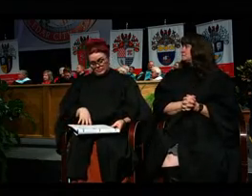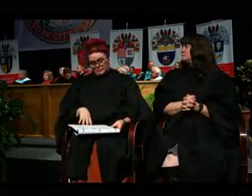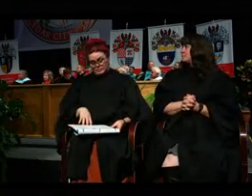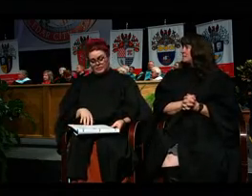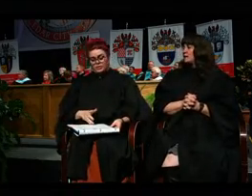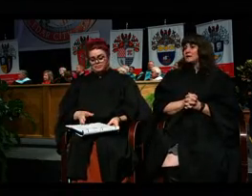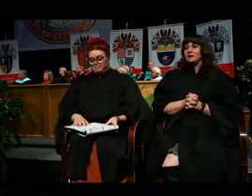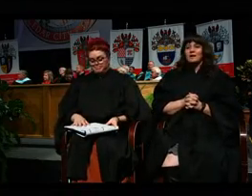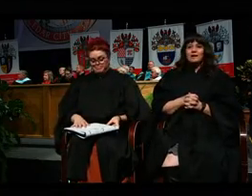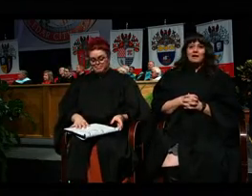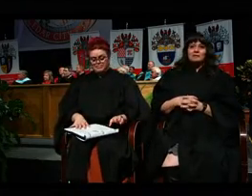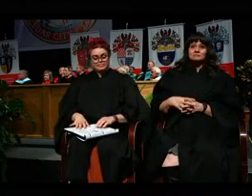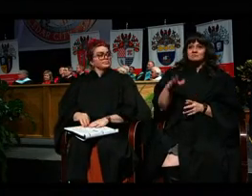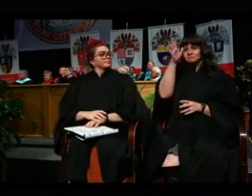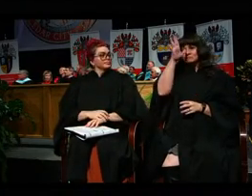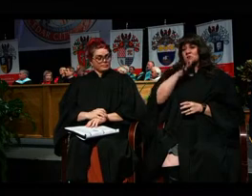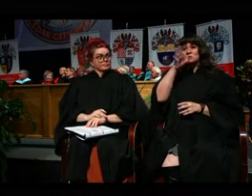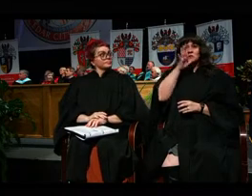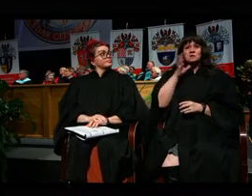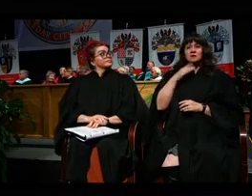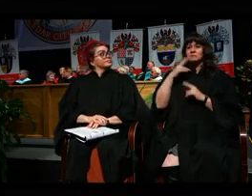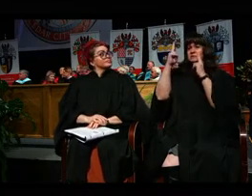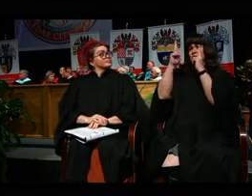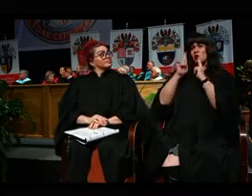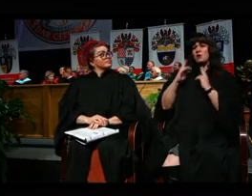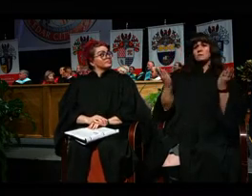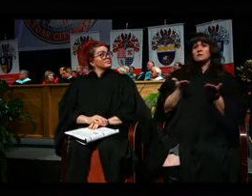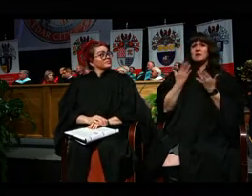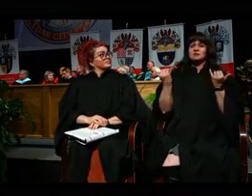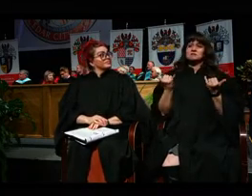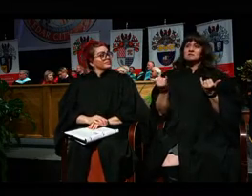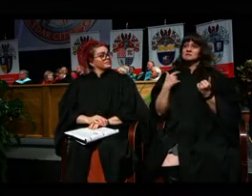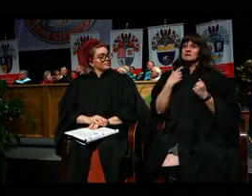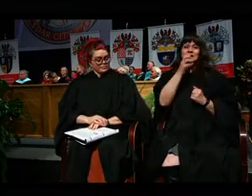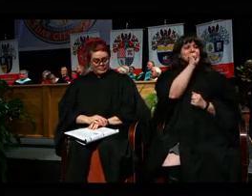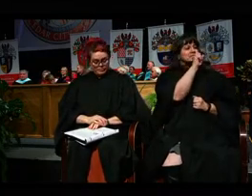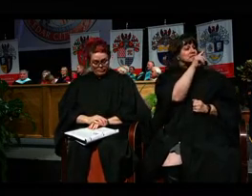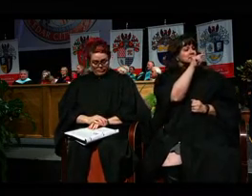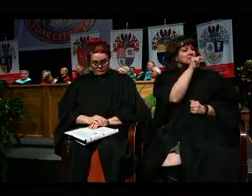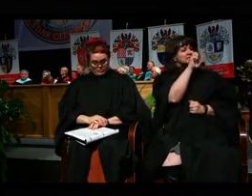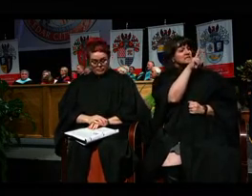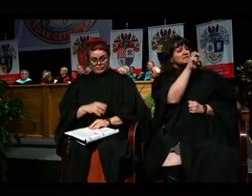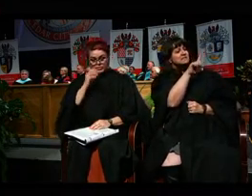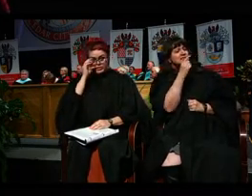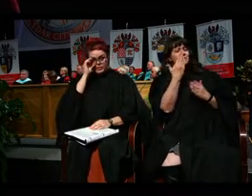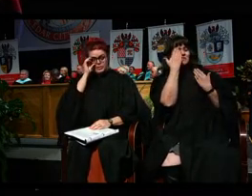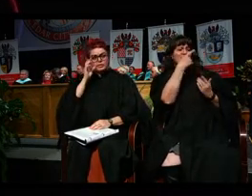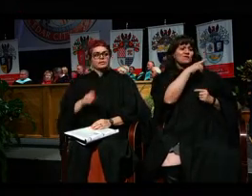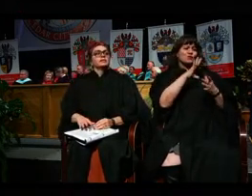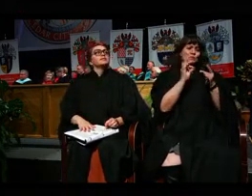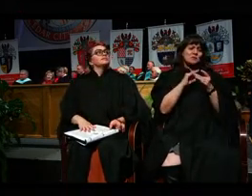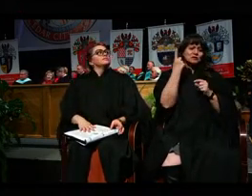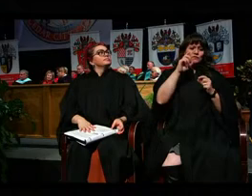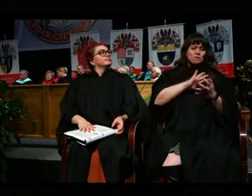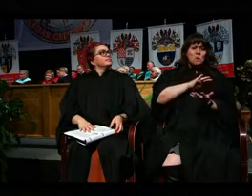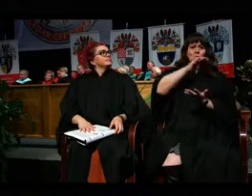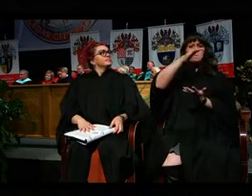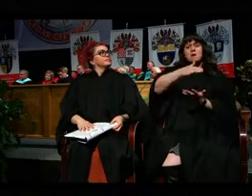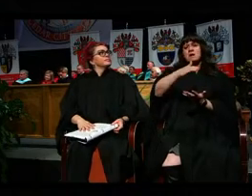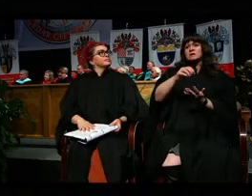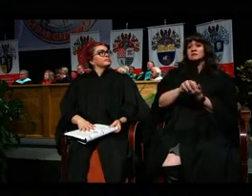Ladies and gentlemen, it is indeed an honor to be here with you today. Steve, thank you for your message about abundance. I have to tell you very quickly that Steve